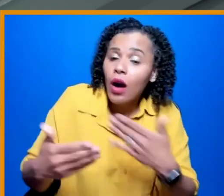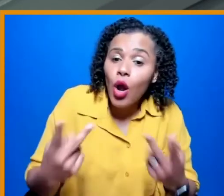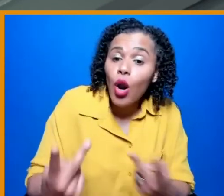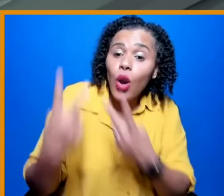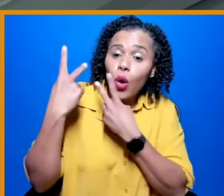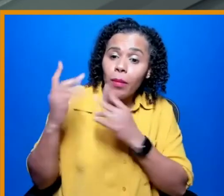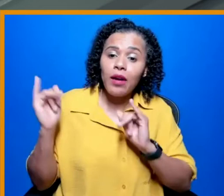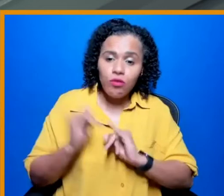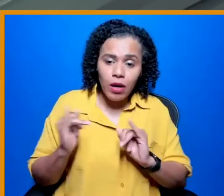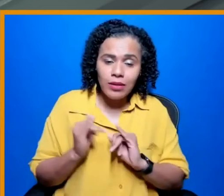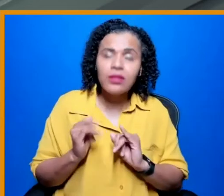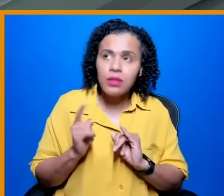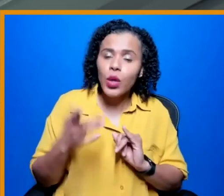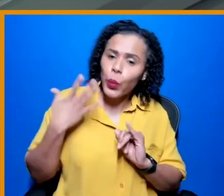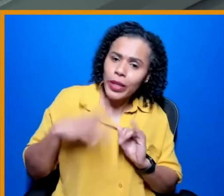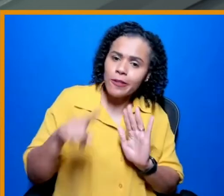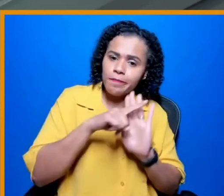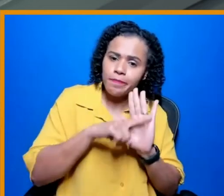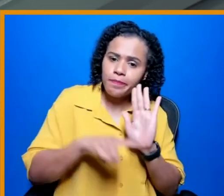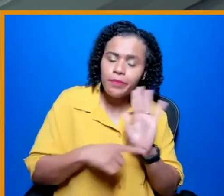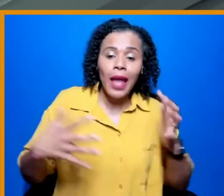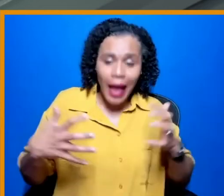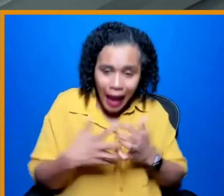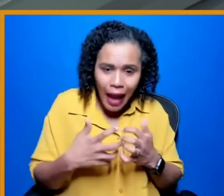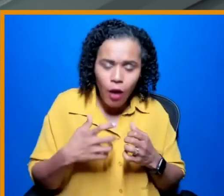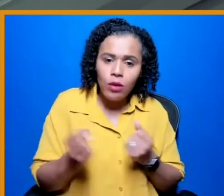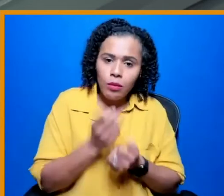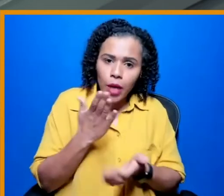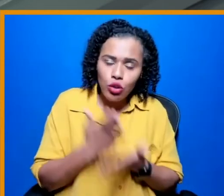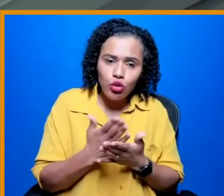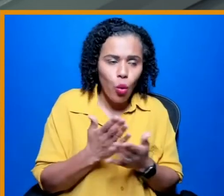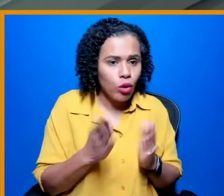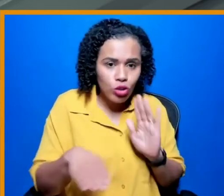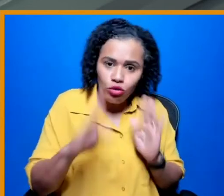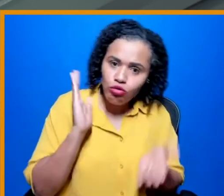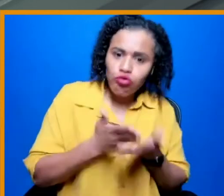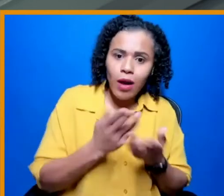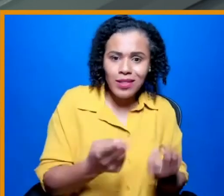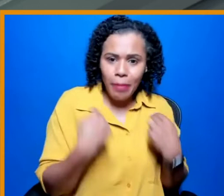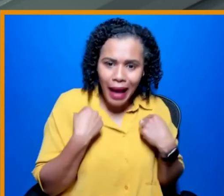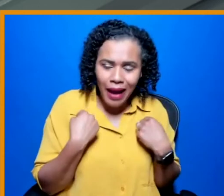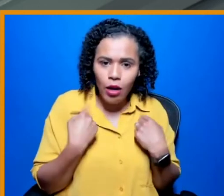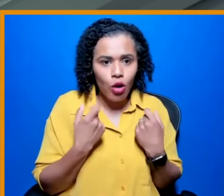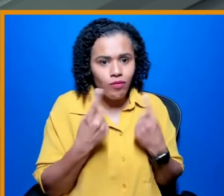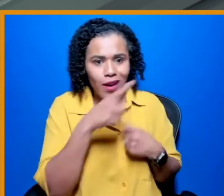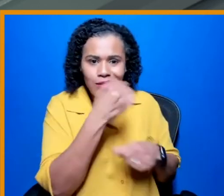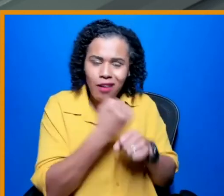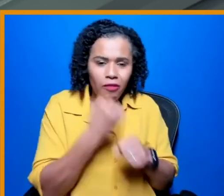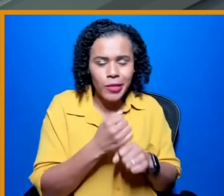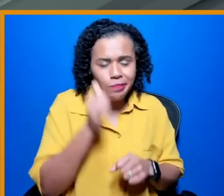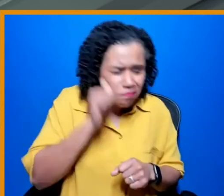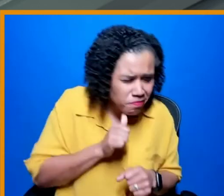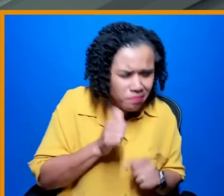we as Liberal Democrats would restore trust after endemic cronyism, rule-breaking and corruption have captured the perceptions and realities of public